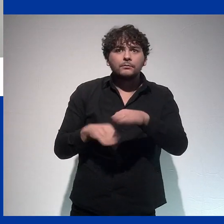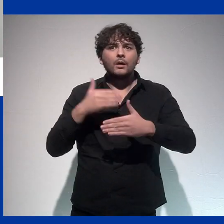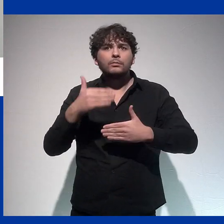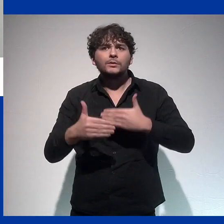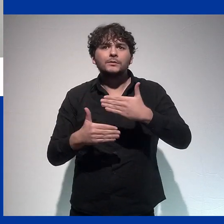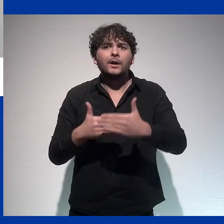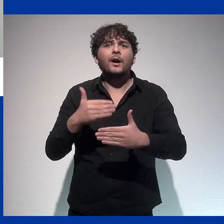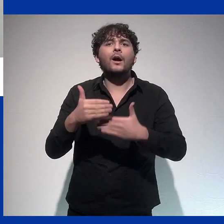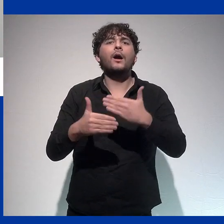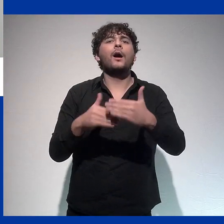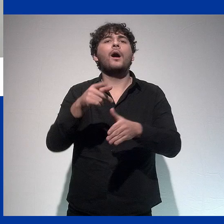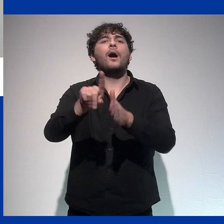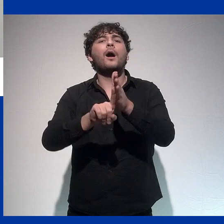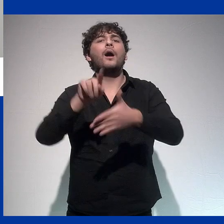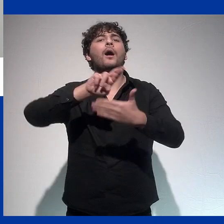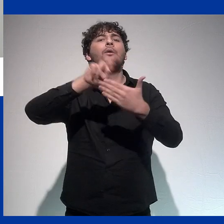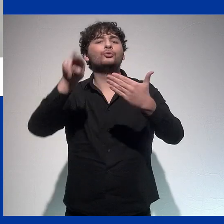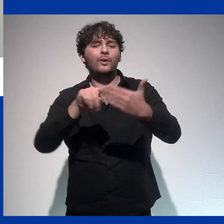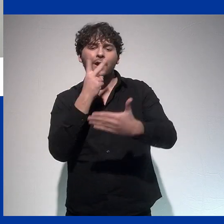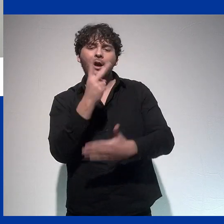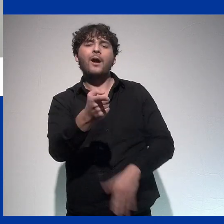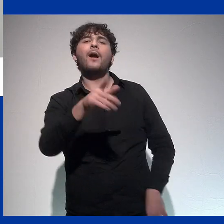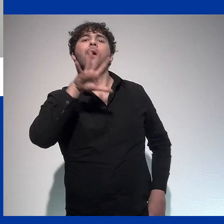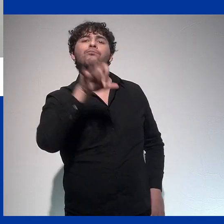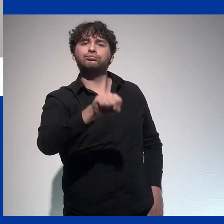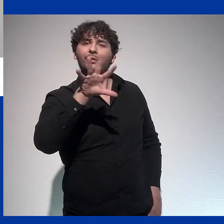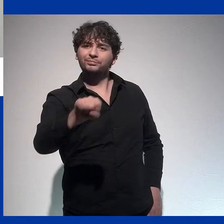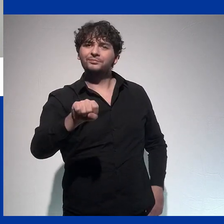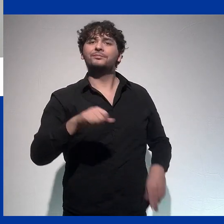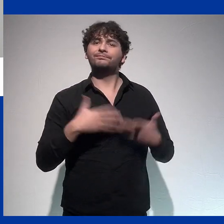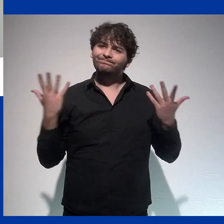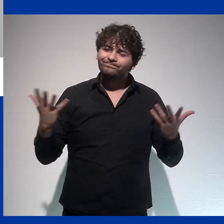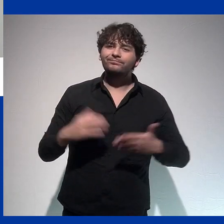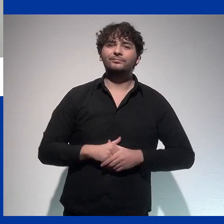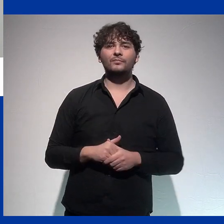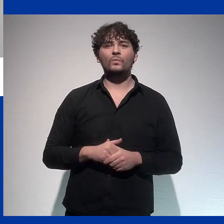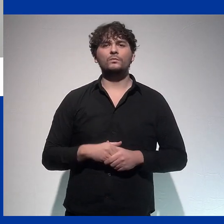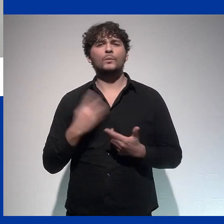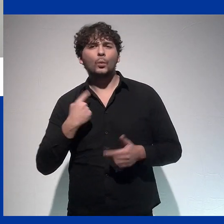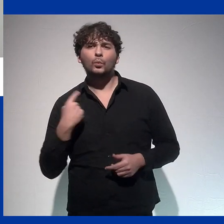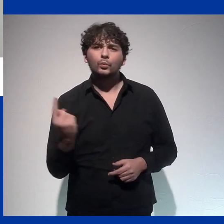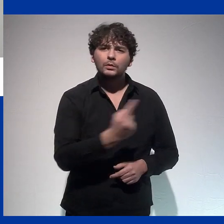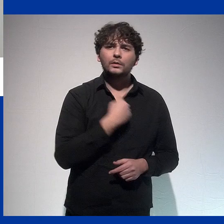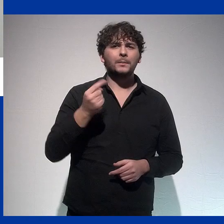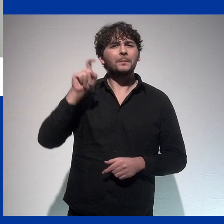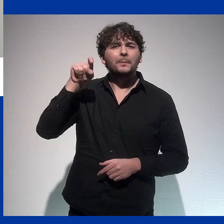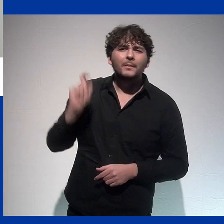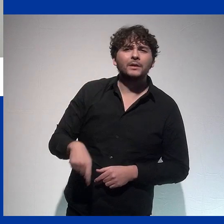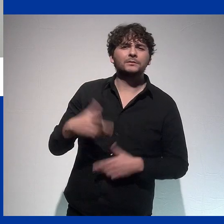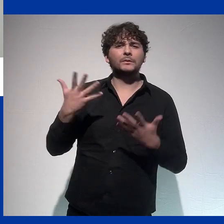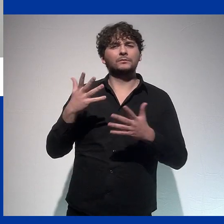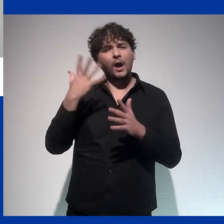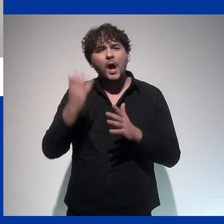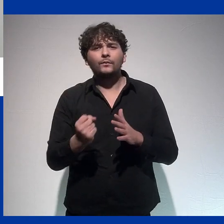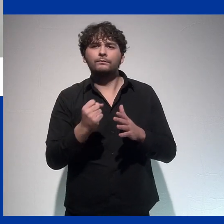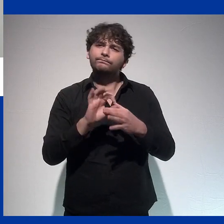will respond quickly to the ever-changing needs of the youth sector. The need to digitalize youth work has created a